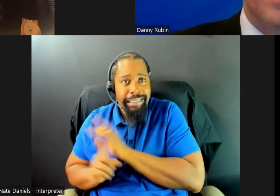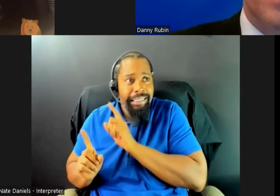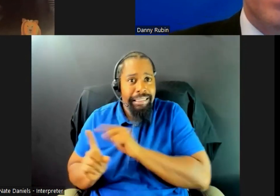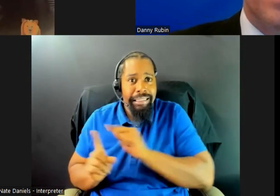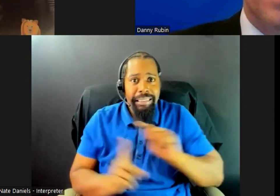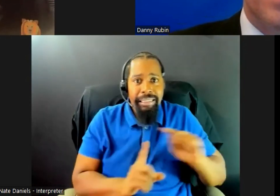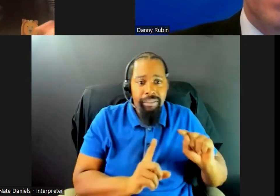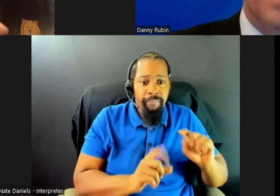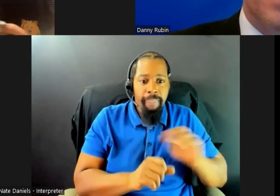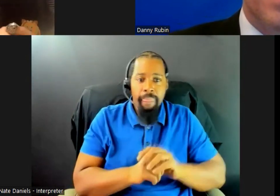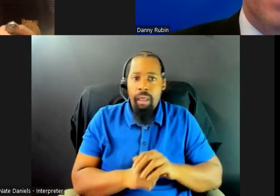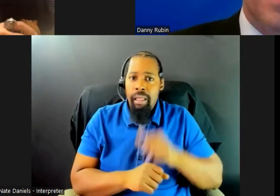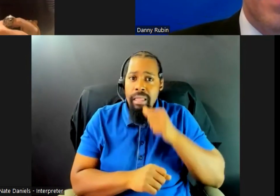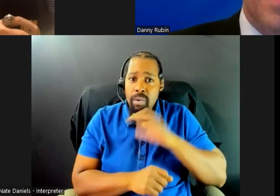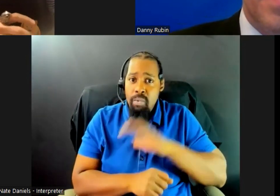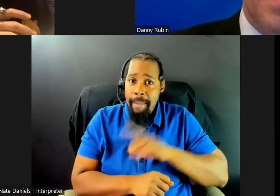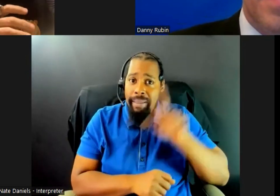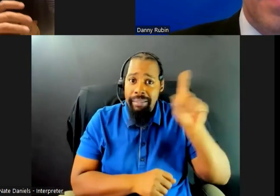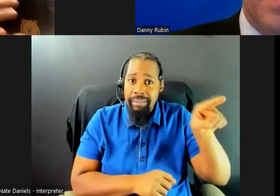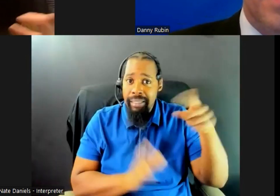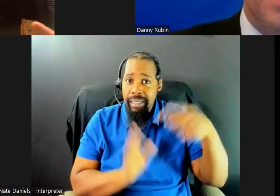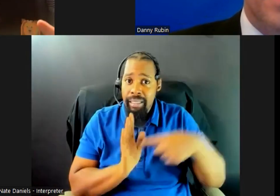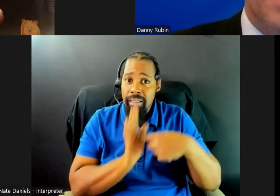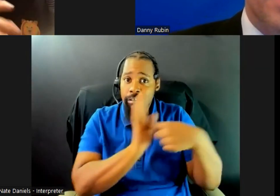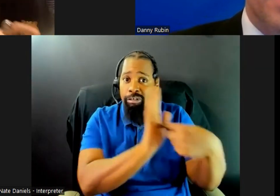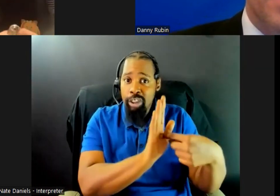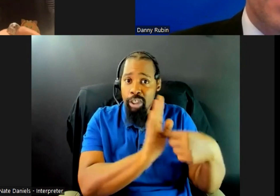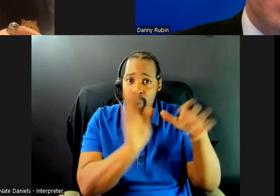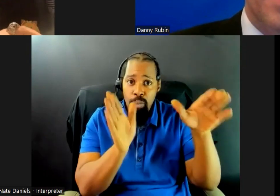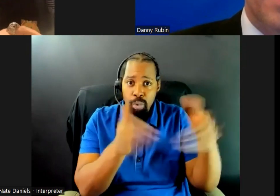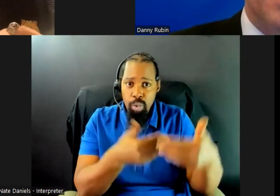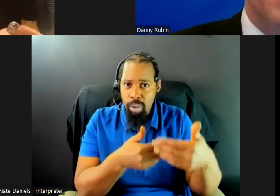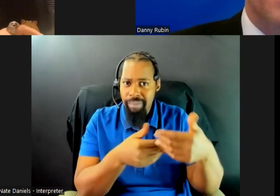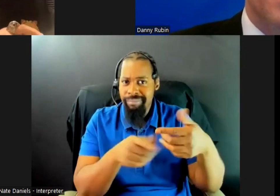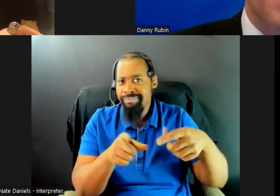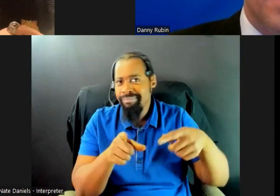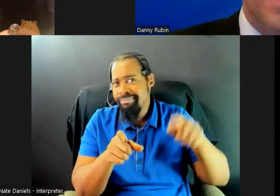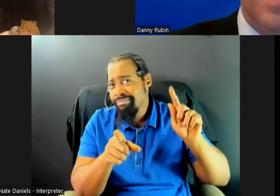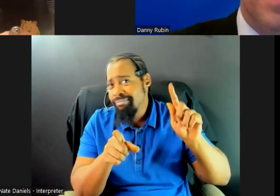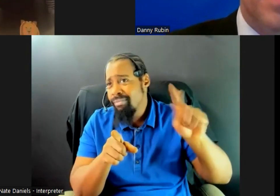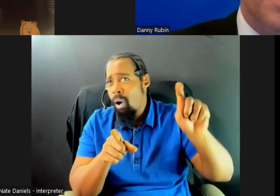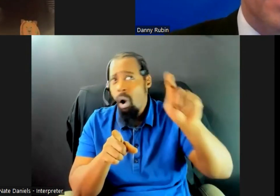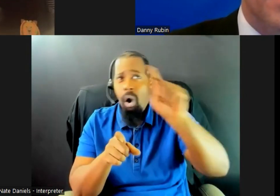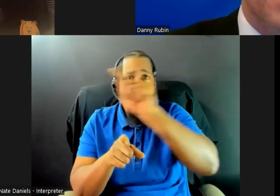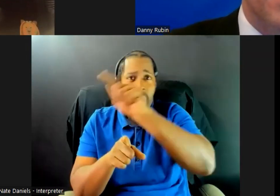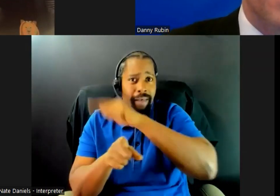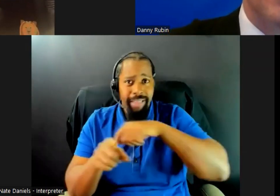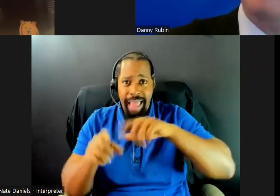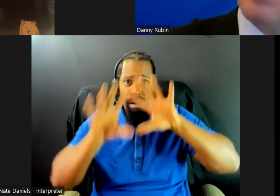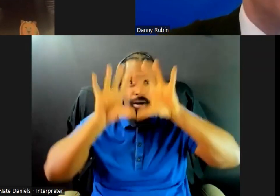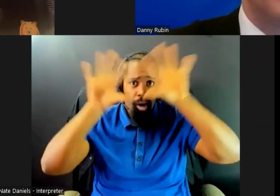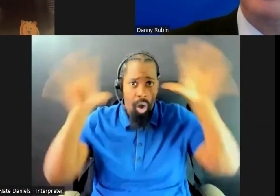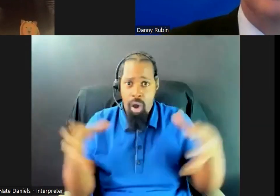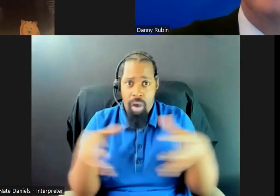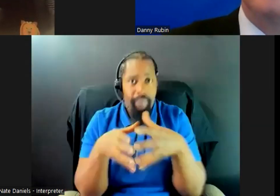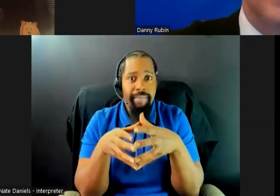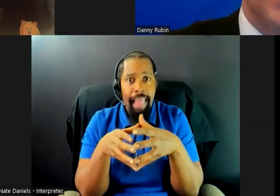the showroom. I'm nothing without the stores. You never look down at anyone.